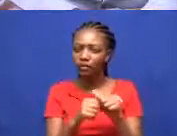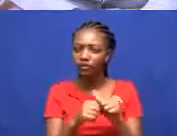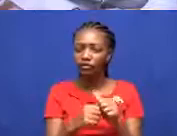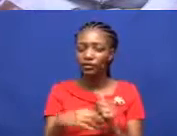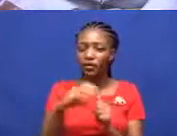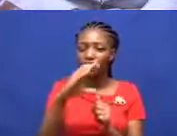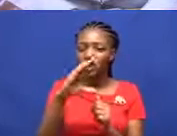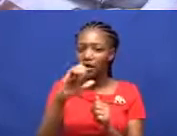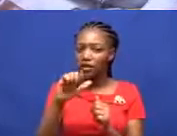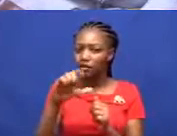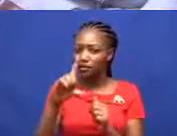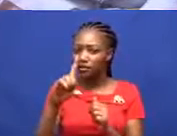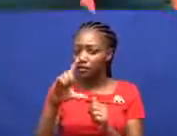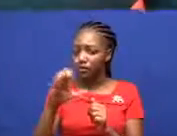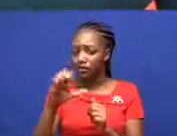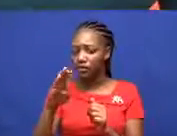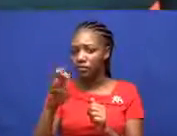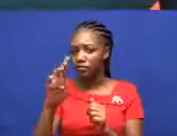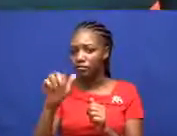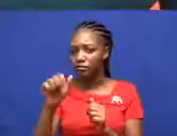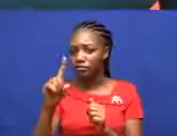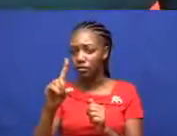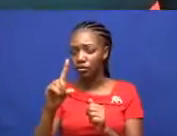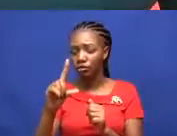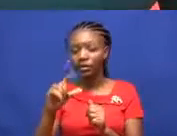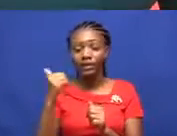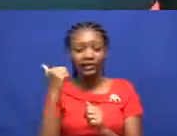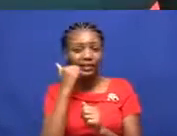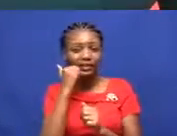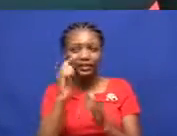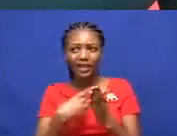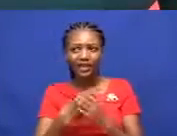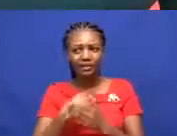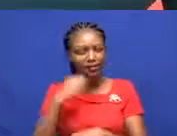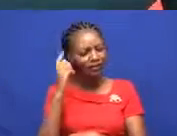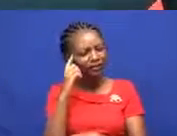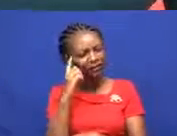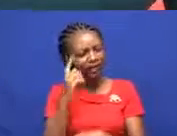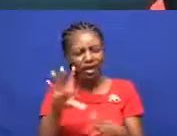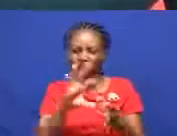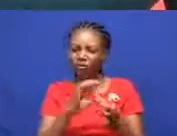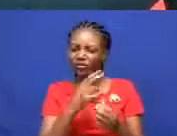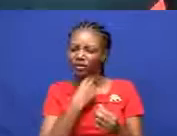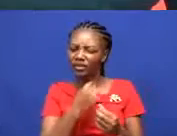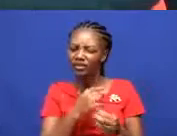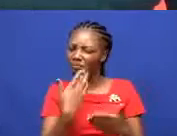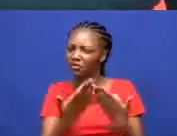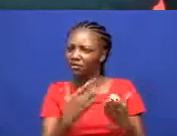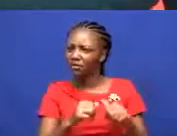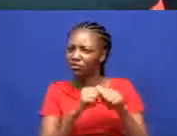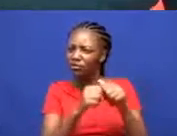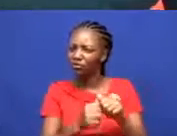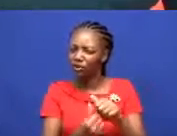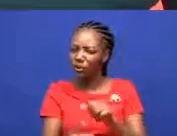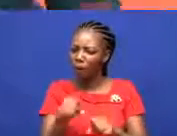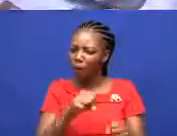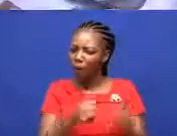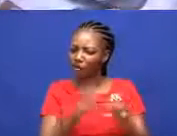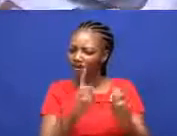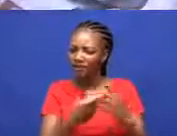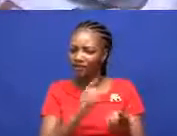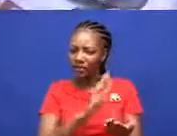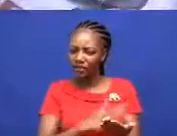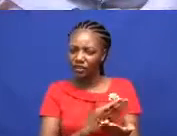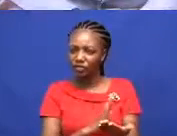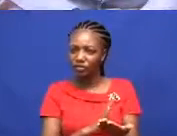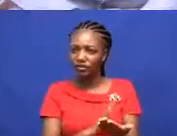palsy is. So I can only imagine how much coordination he needs to be able to, you know, mix or DJ using